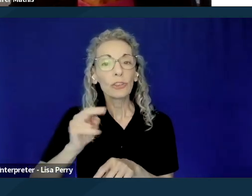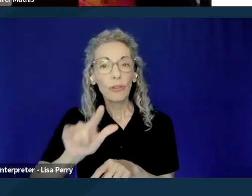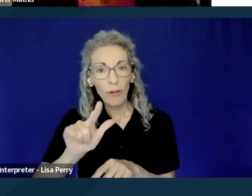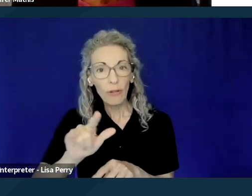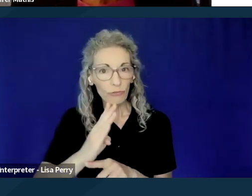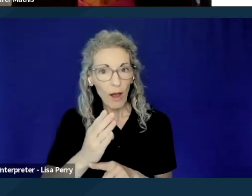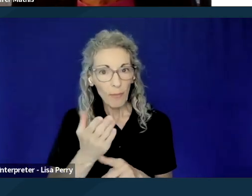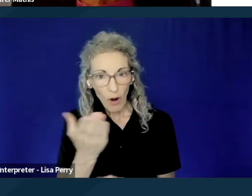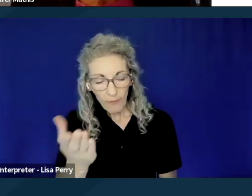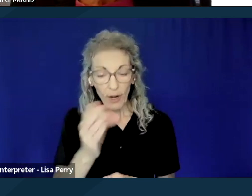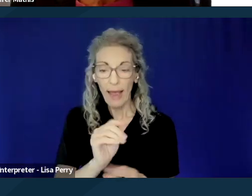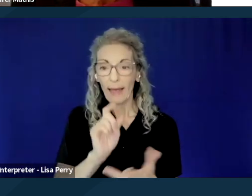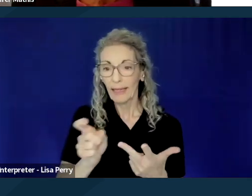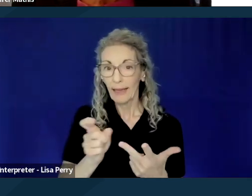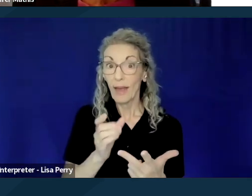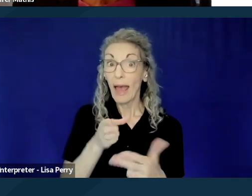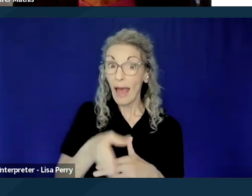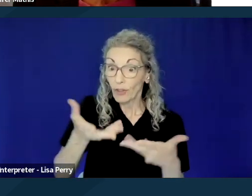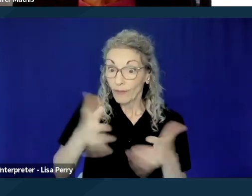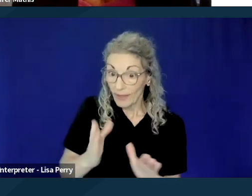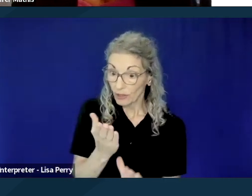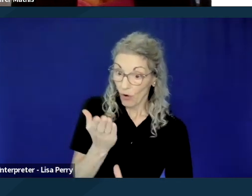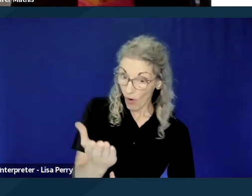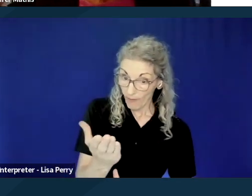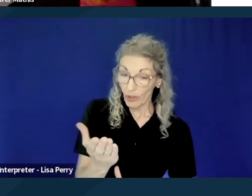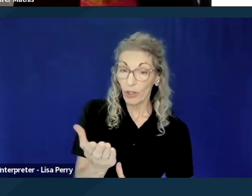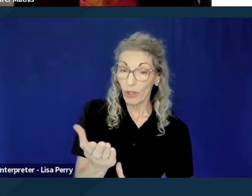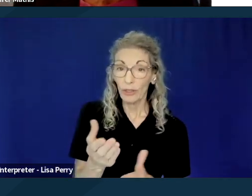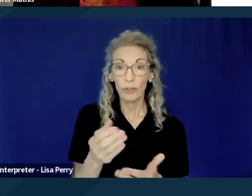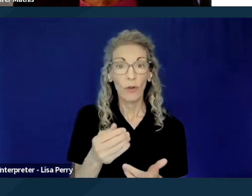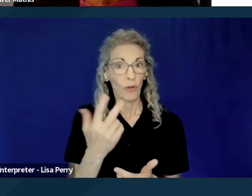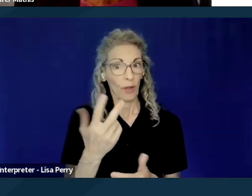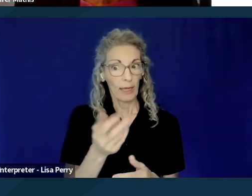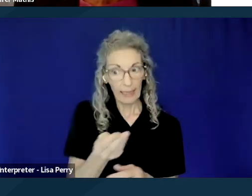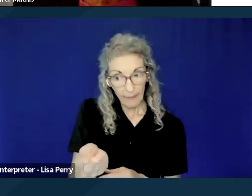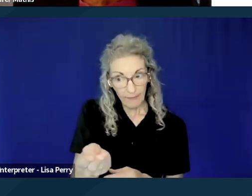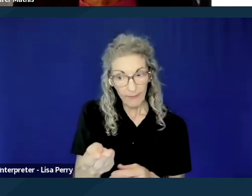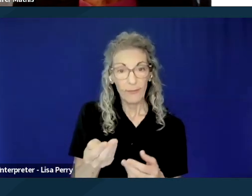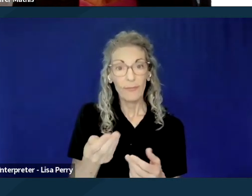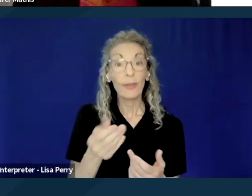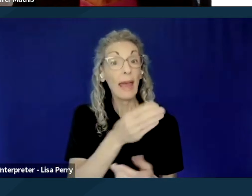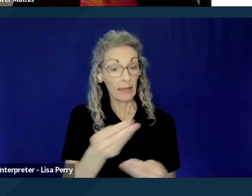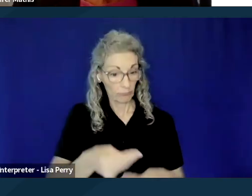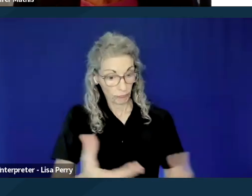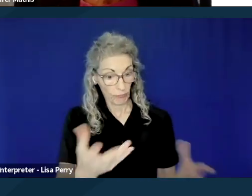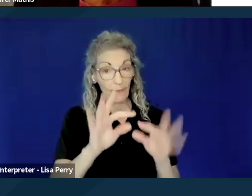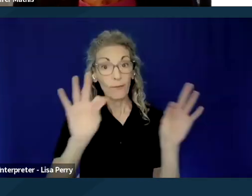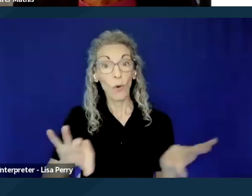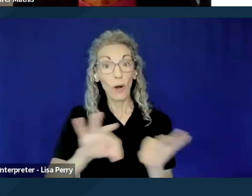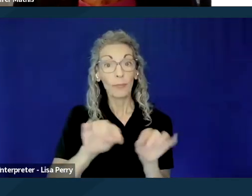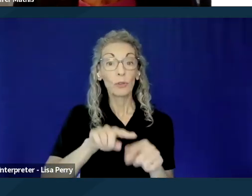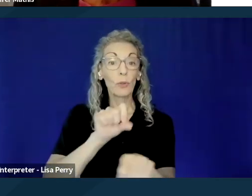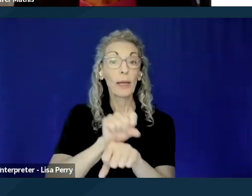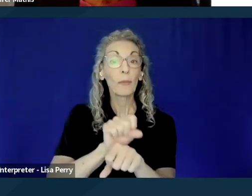after an applicant has gotten a conditional job offer. It is given to employees during their